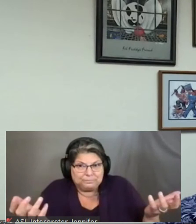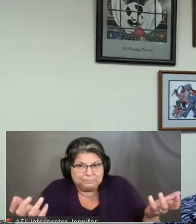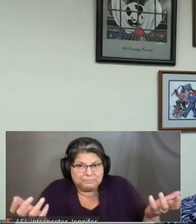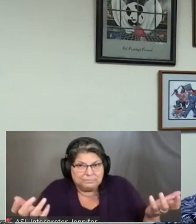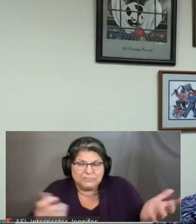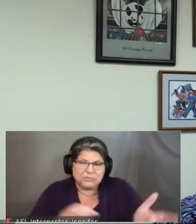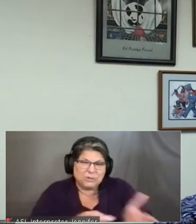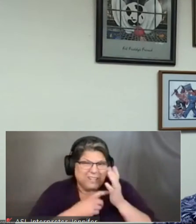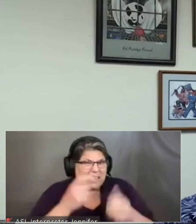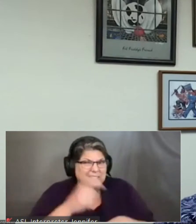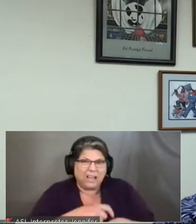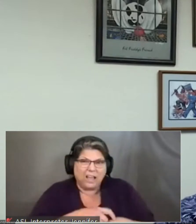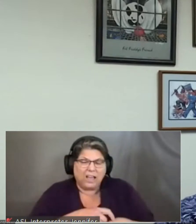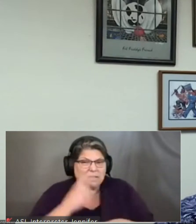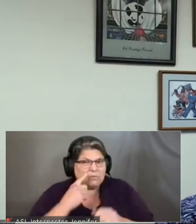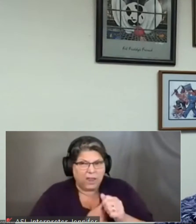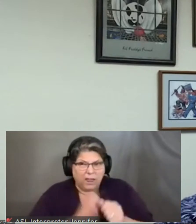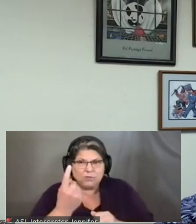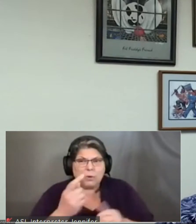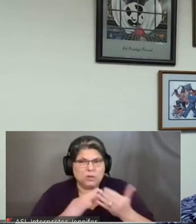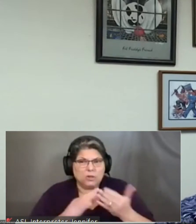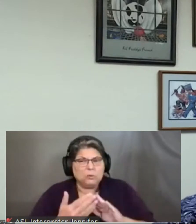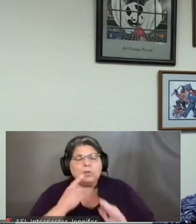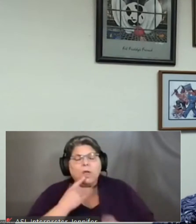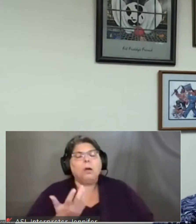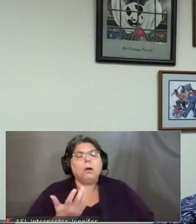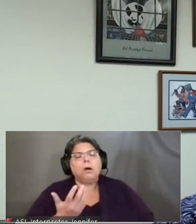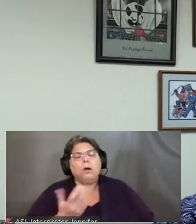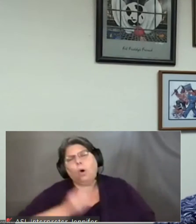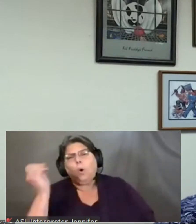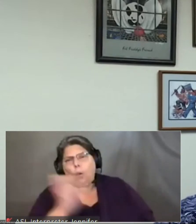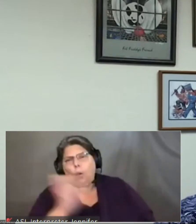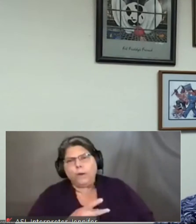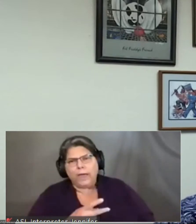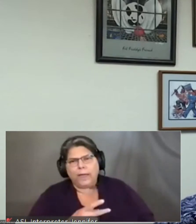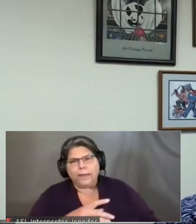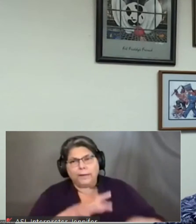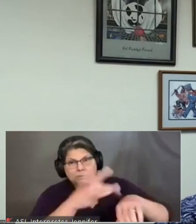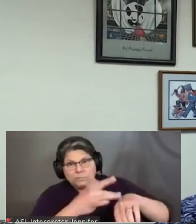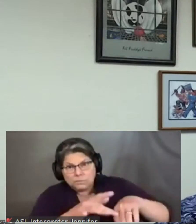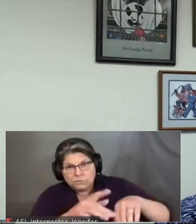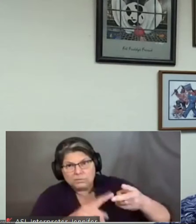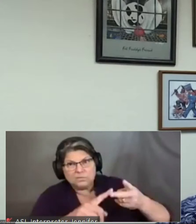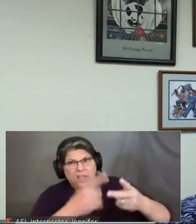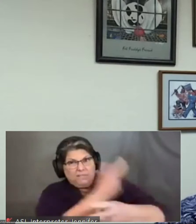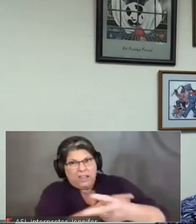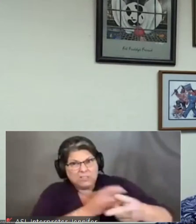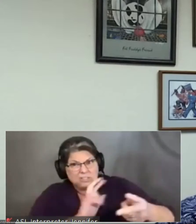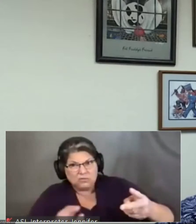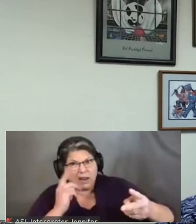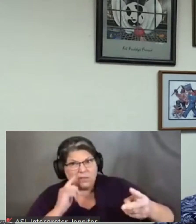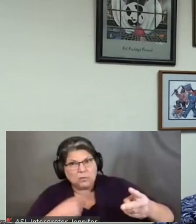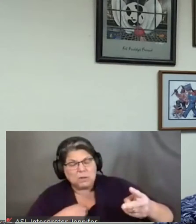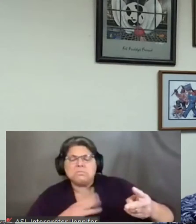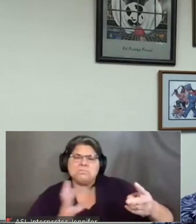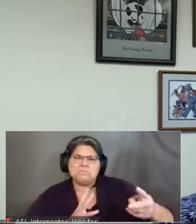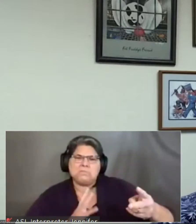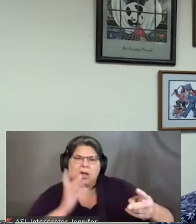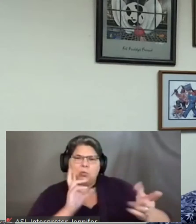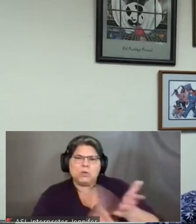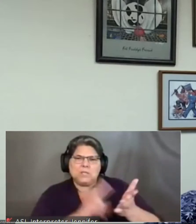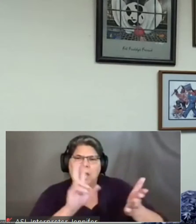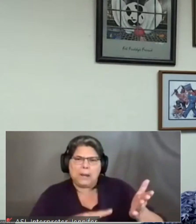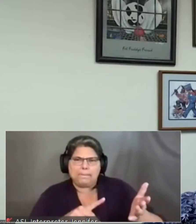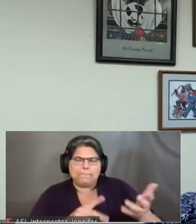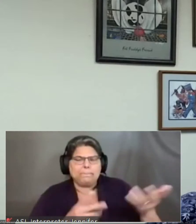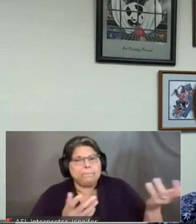some time for everybody in the community to say, okay, there's a slot for me, there's a vaccine for me, I'm going to sign up now. And that's where we're at